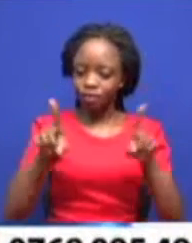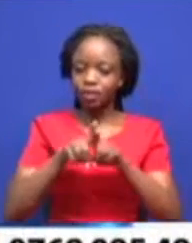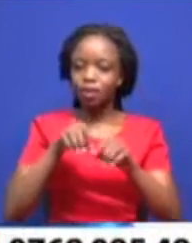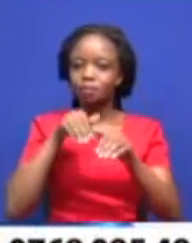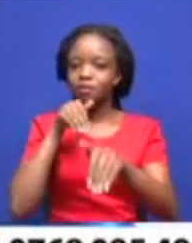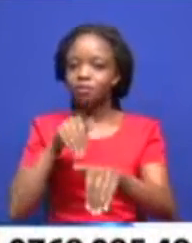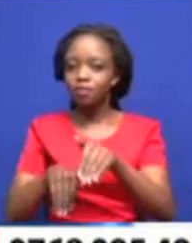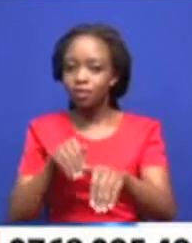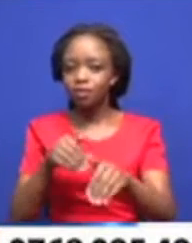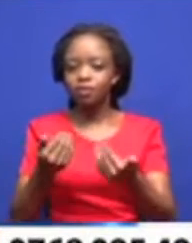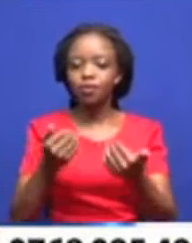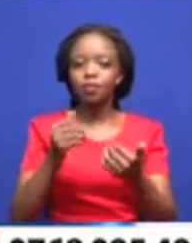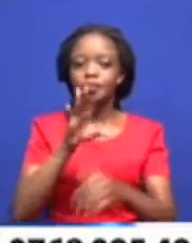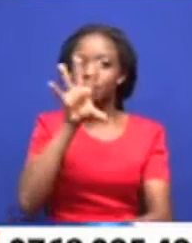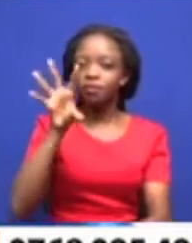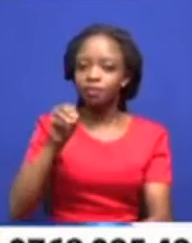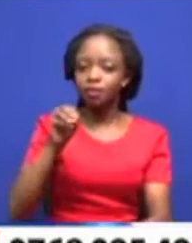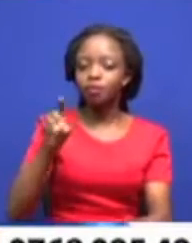Electrify Africa,